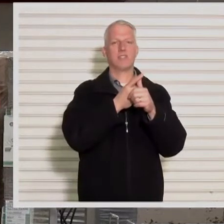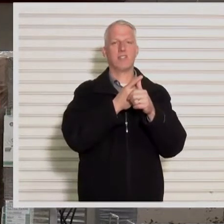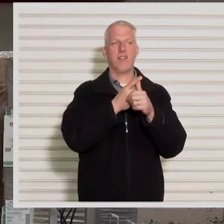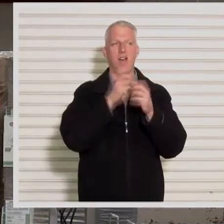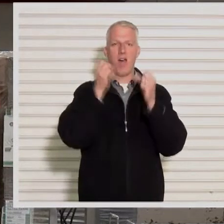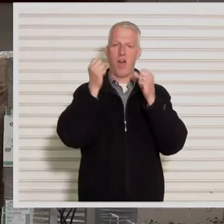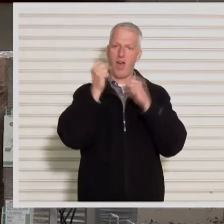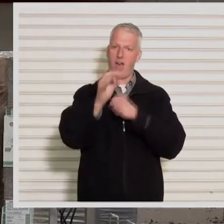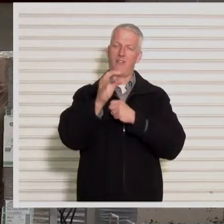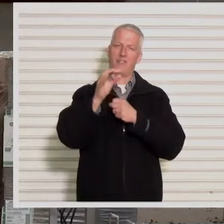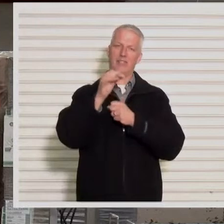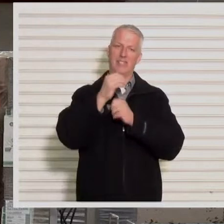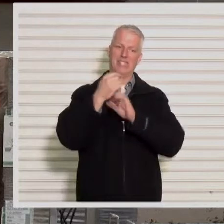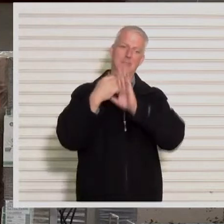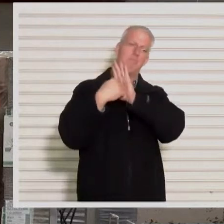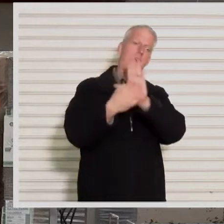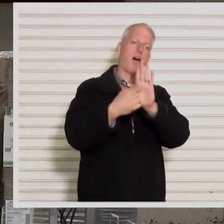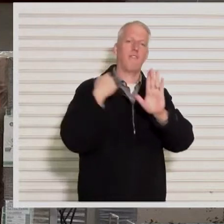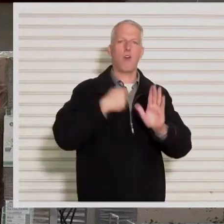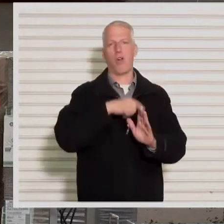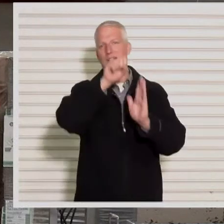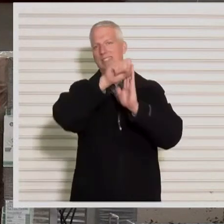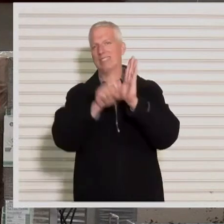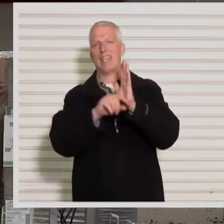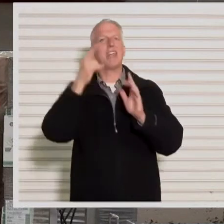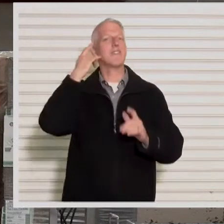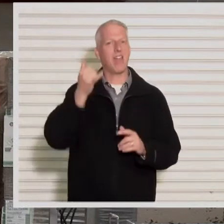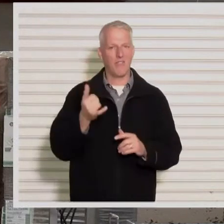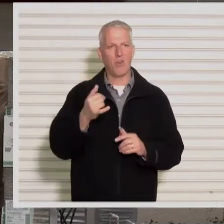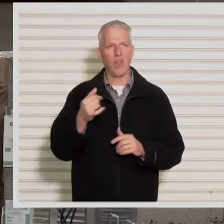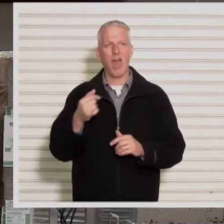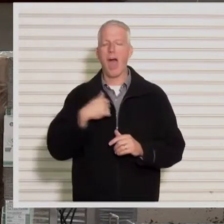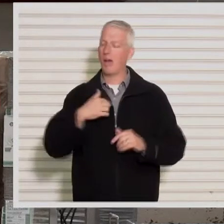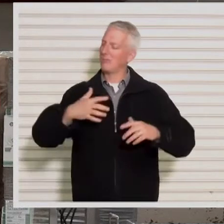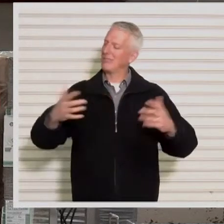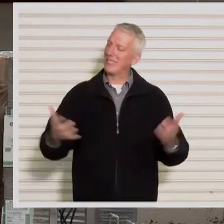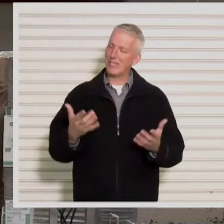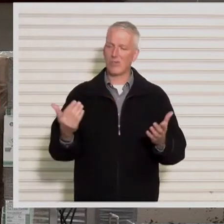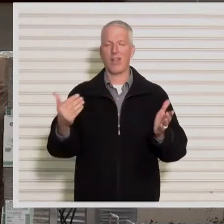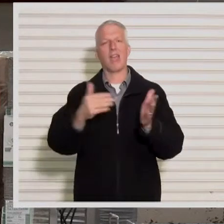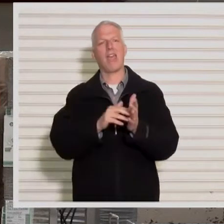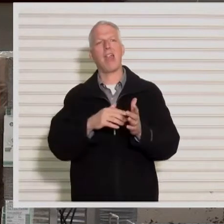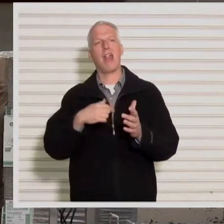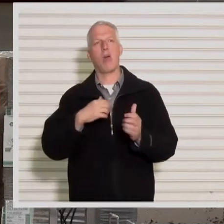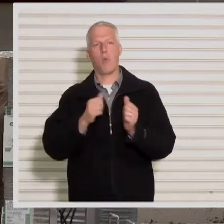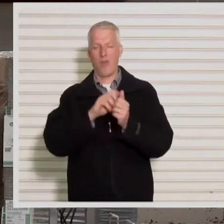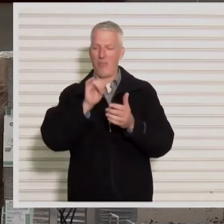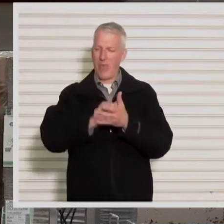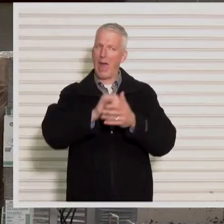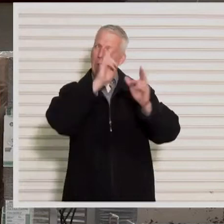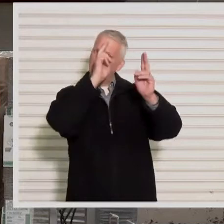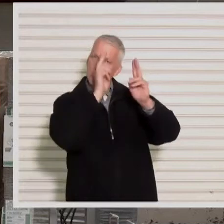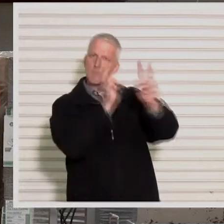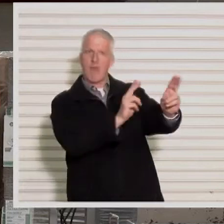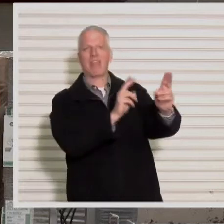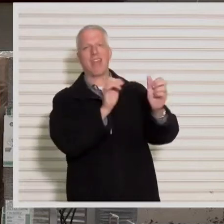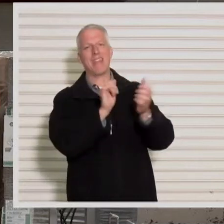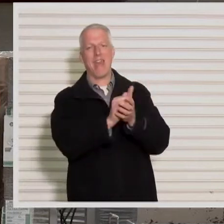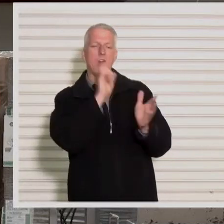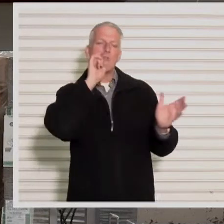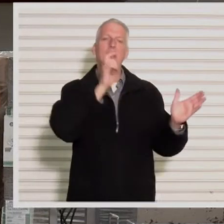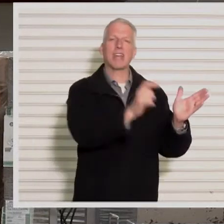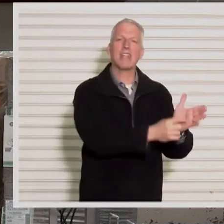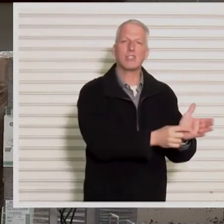of the type in the state of California. And so I'm just here again with that respect, that